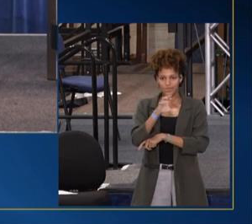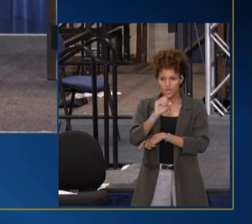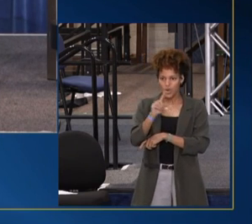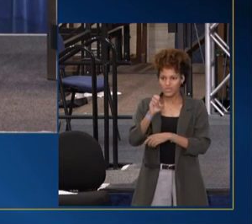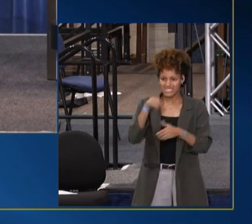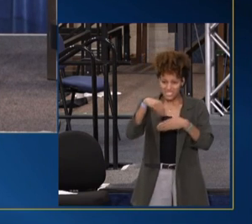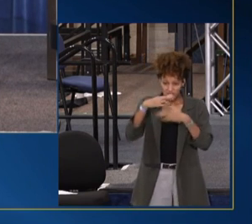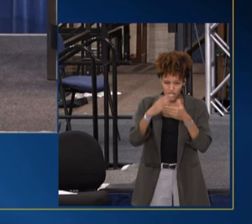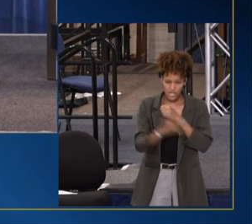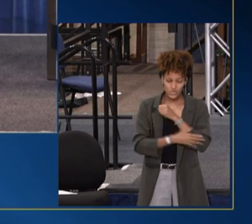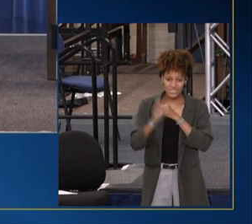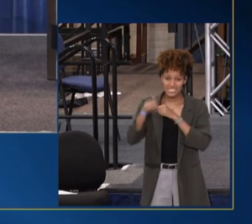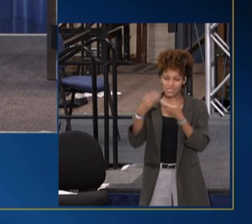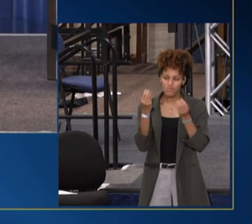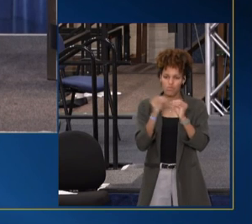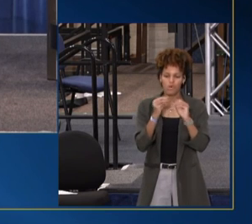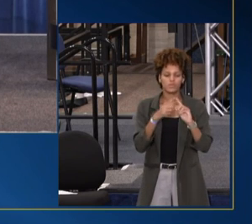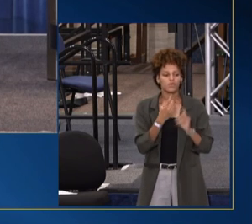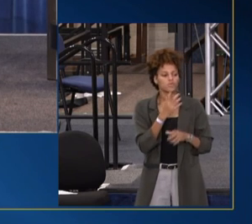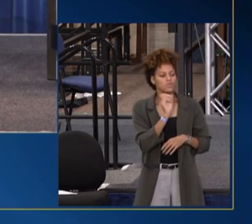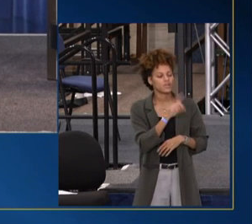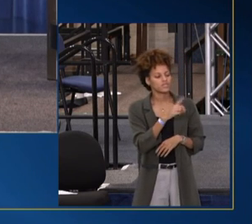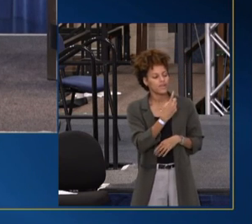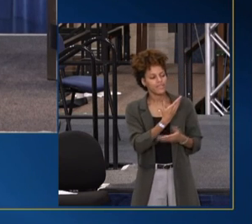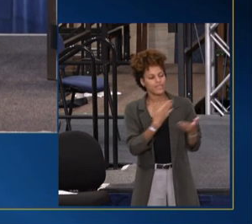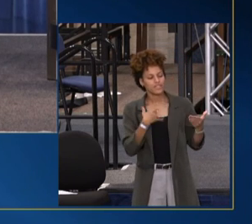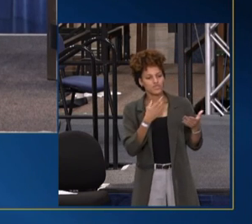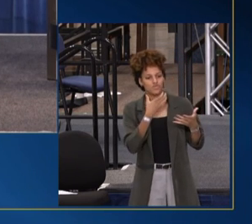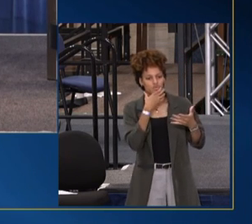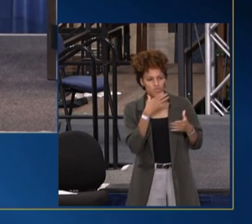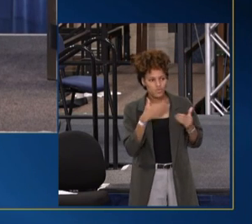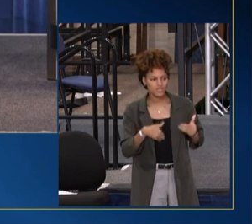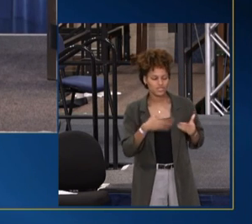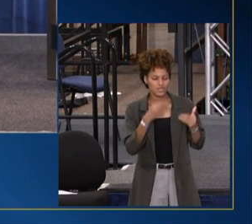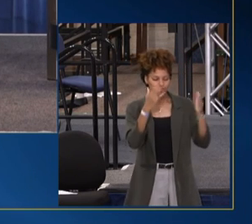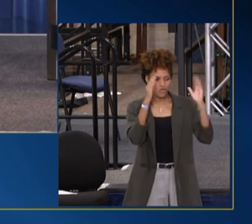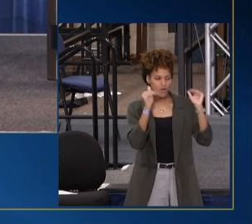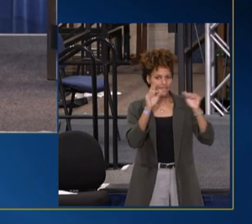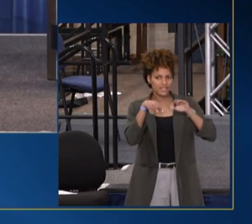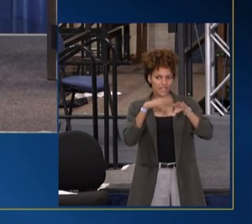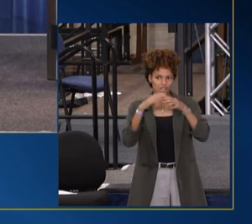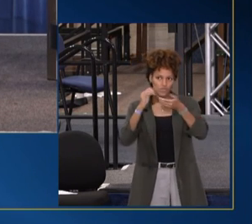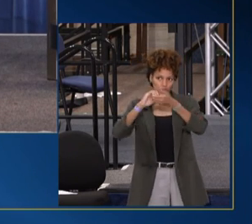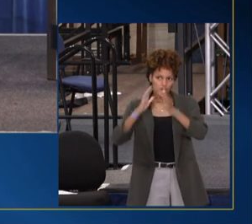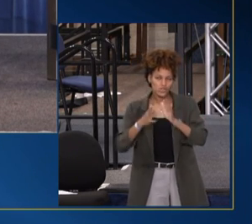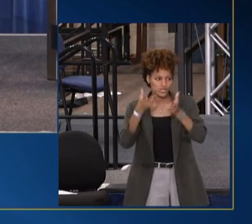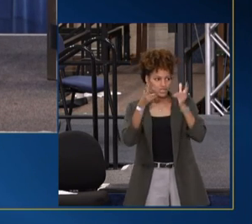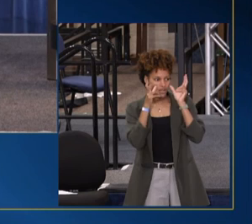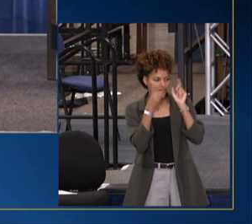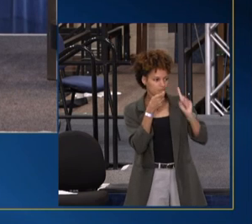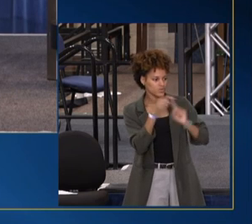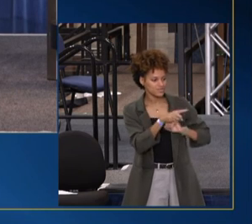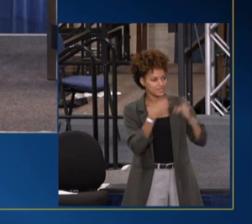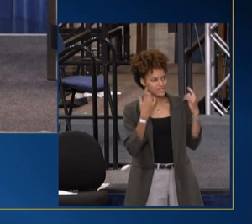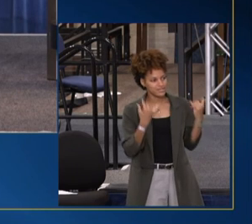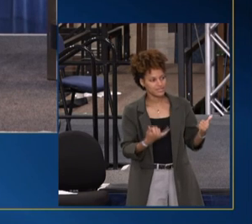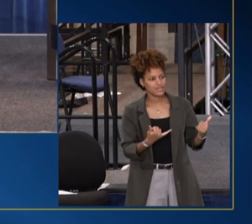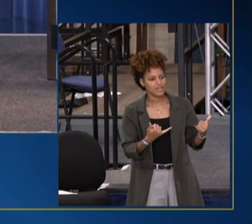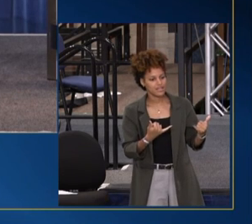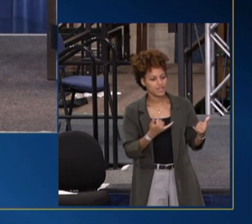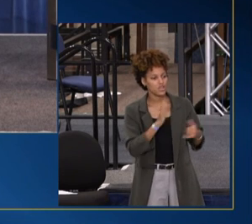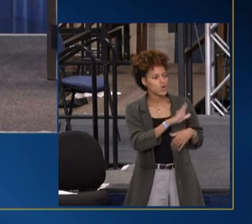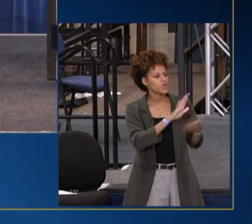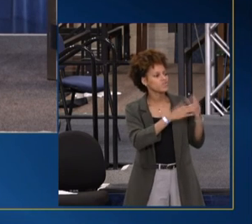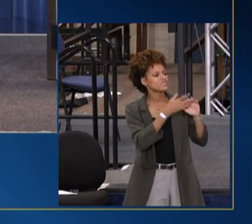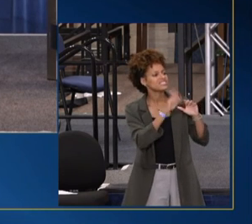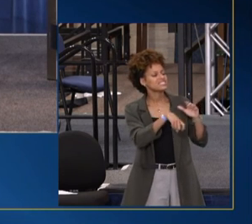one thing that you really hope national partners hear from you today in terms of what do your